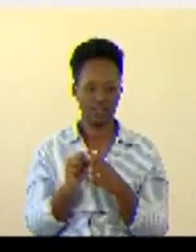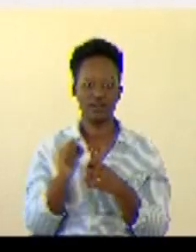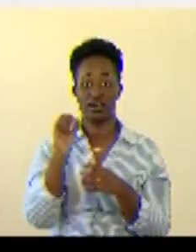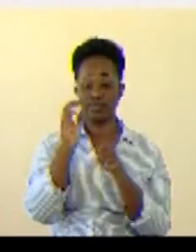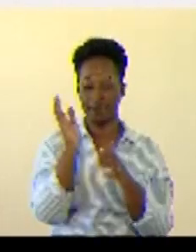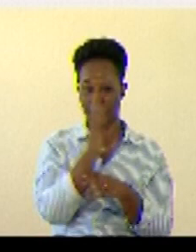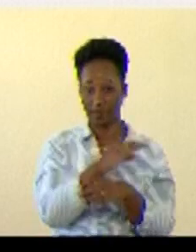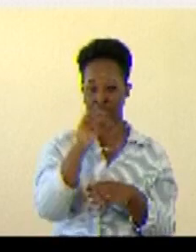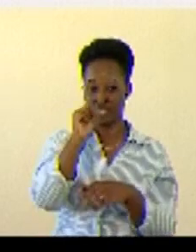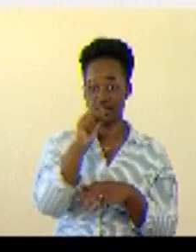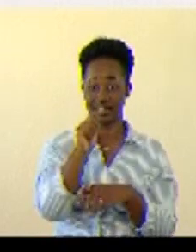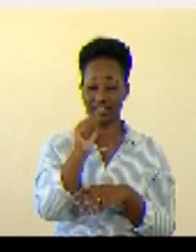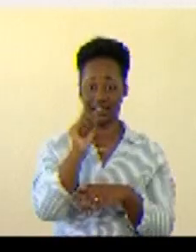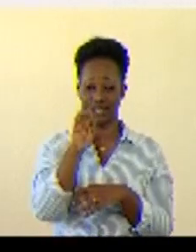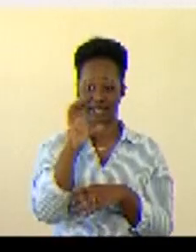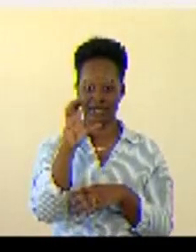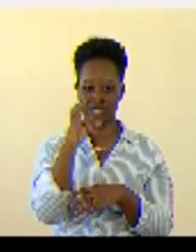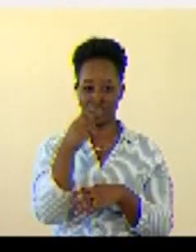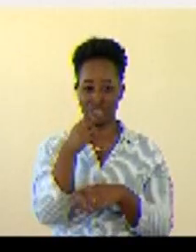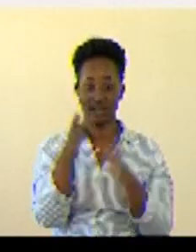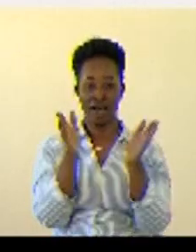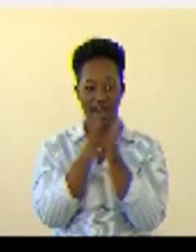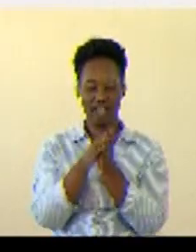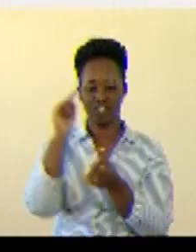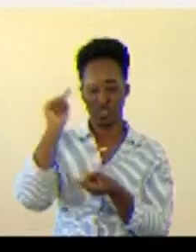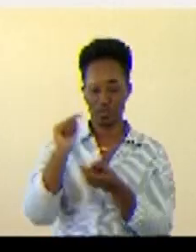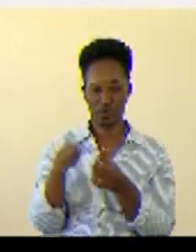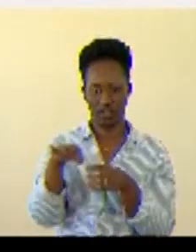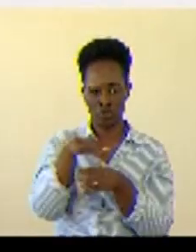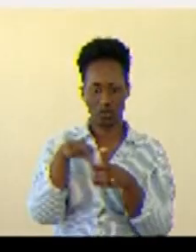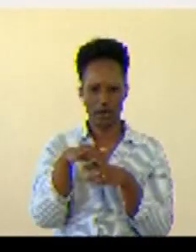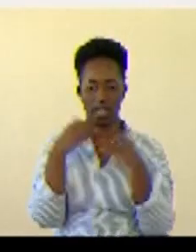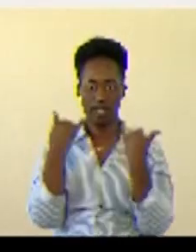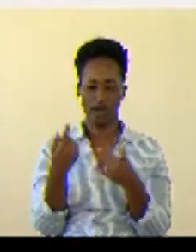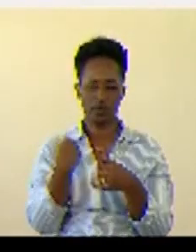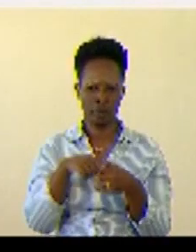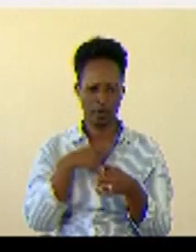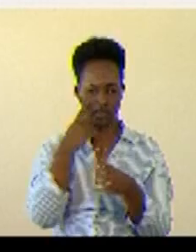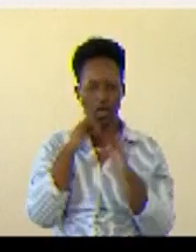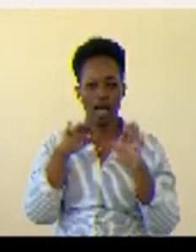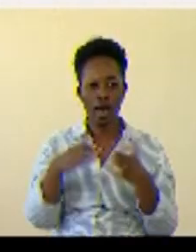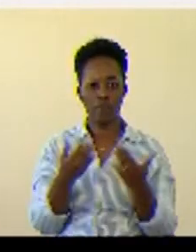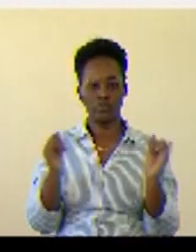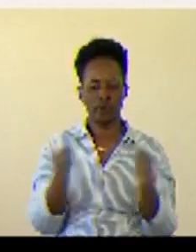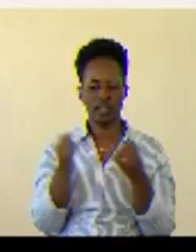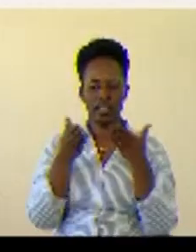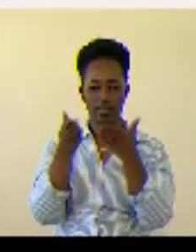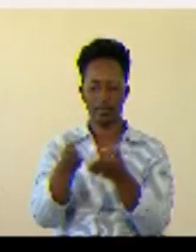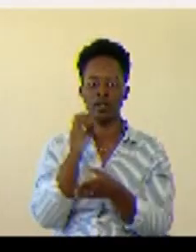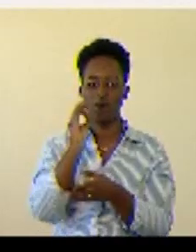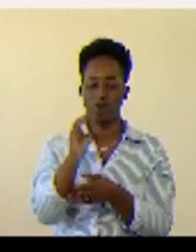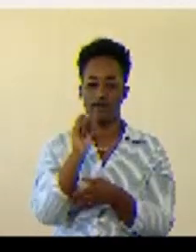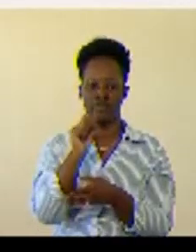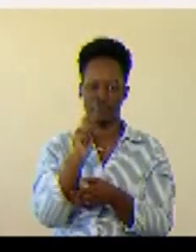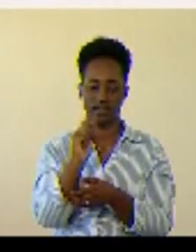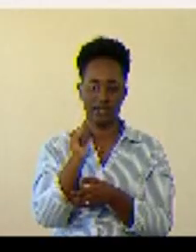this lesson, we have to revise how to test for the presence of starch in food. How can we know that the food contains